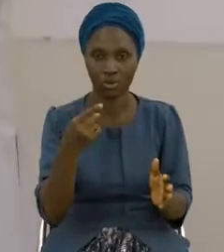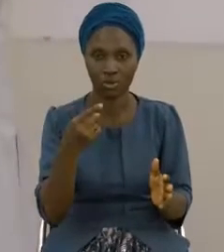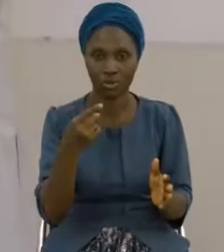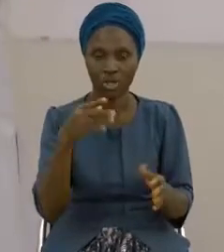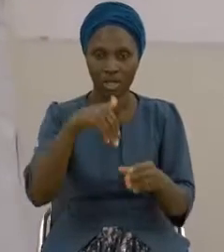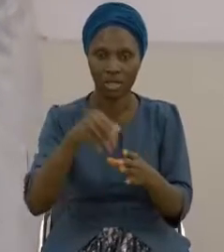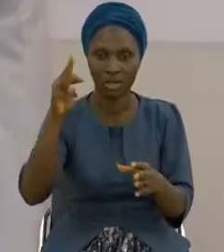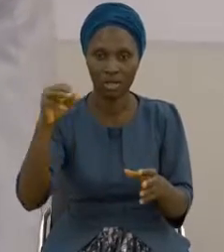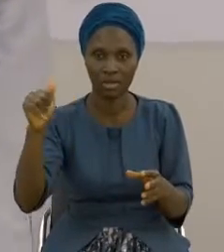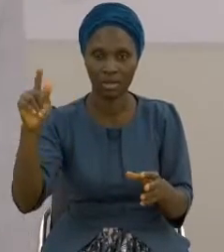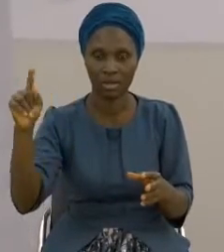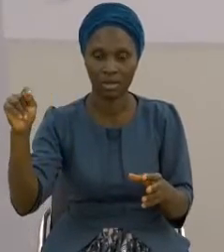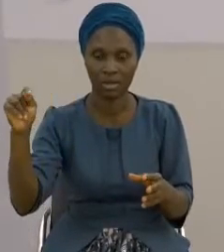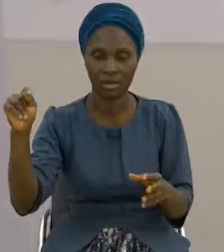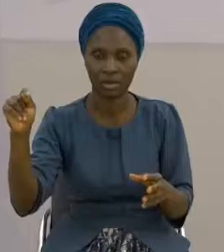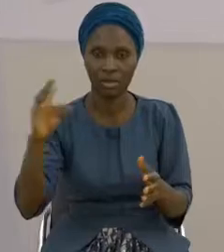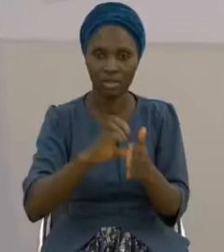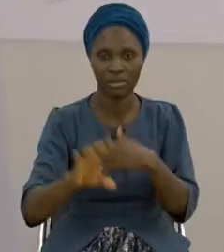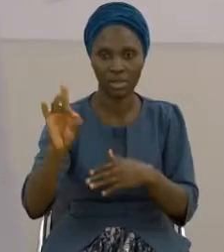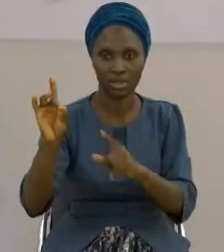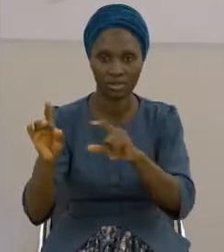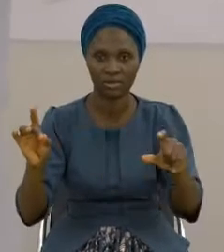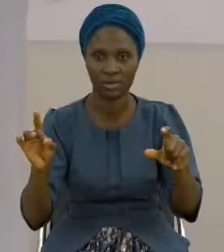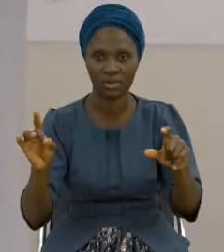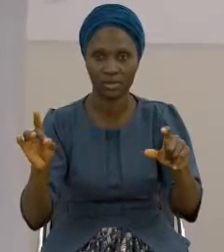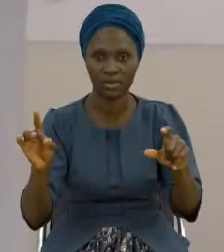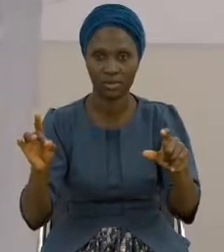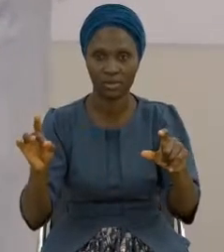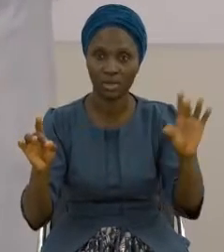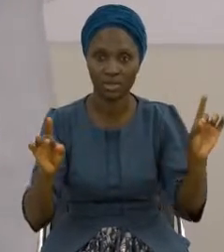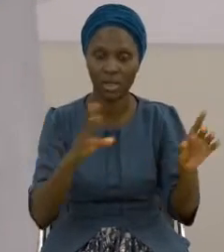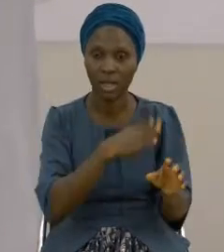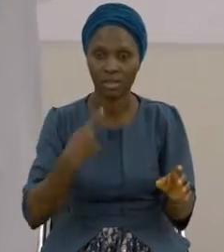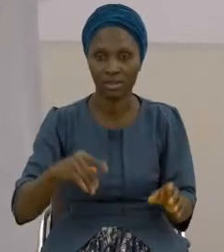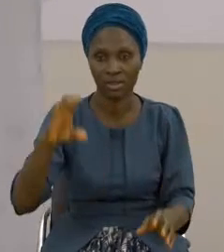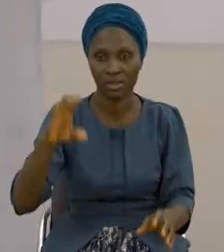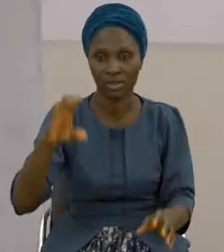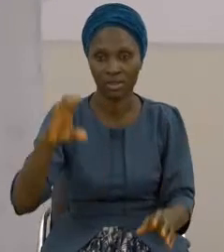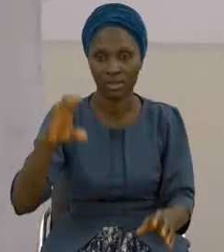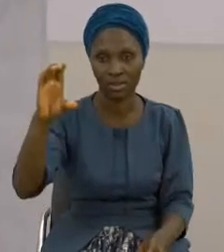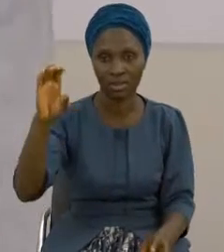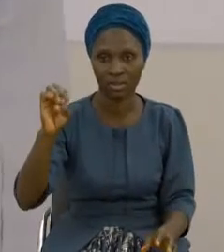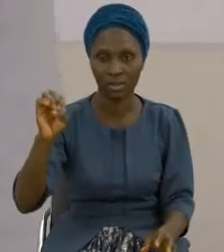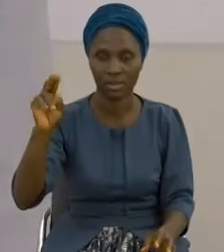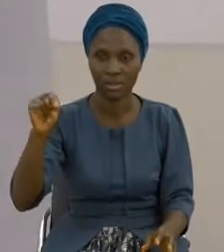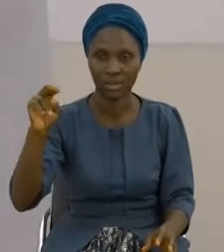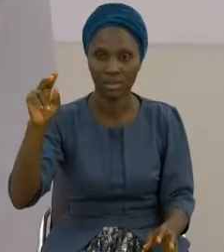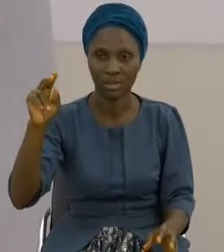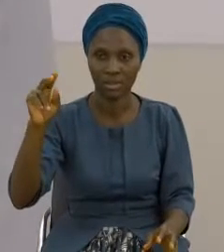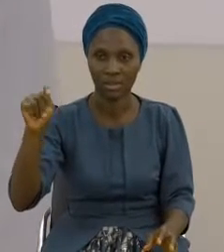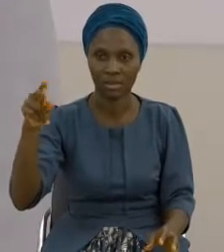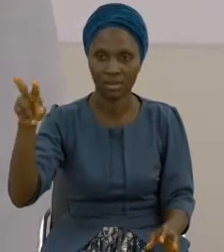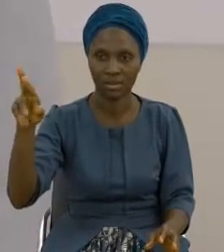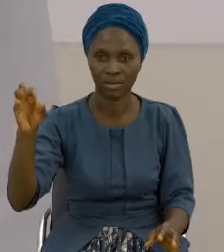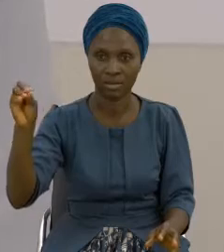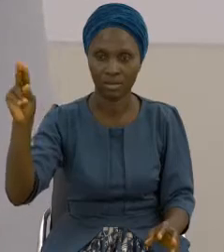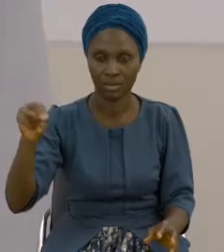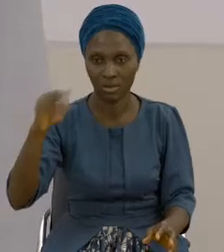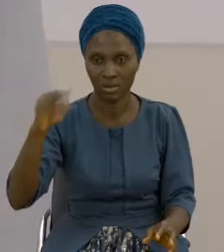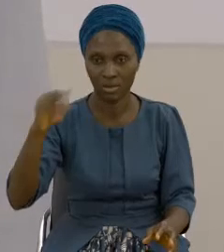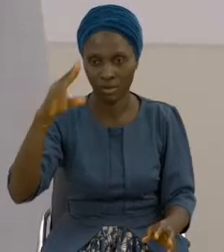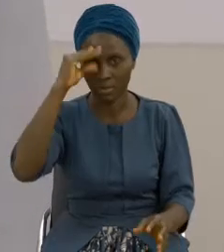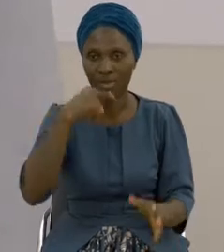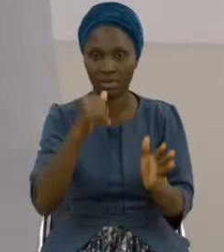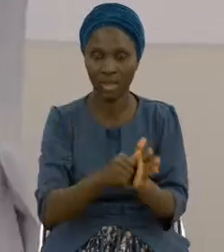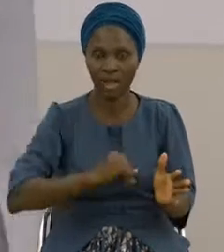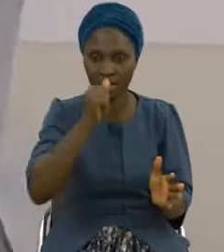the centurion said, I am not worthy that thou shouldest come under